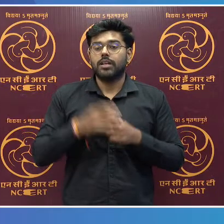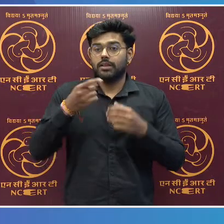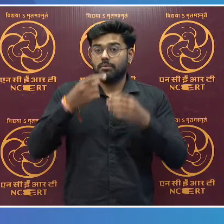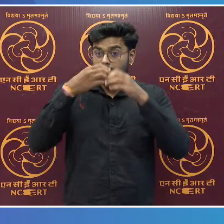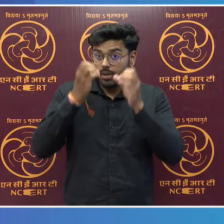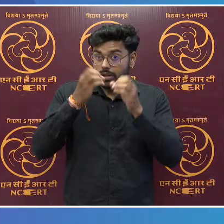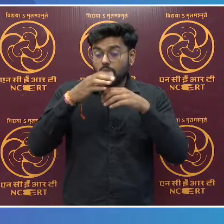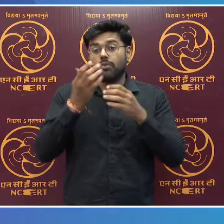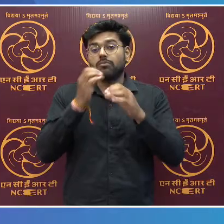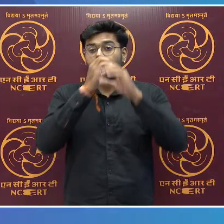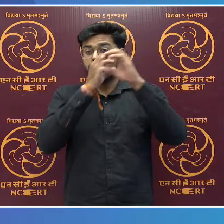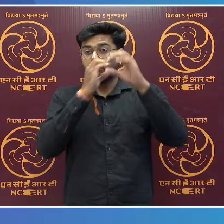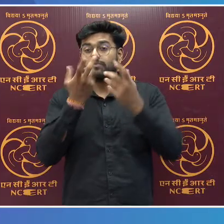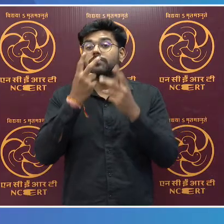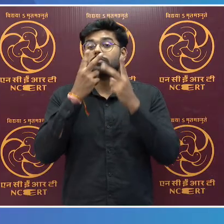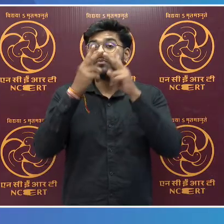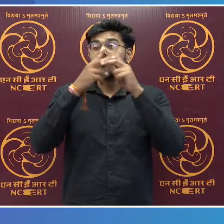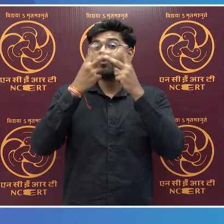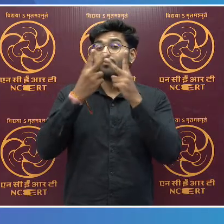microscope?